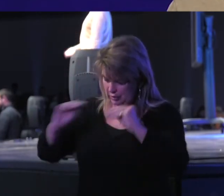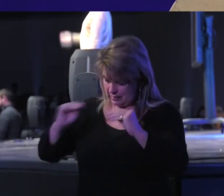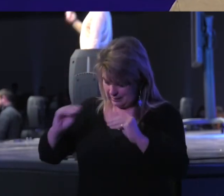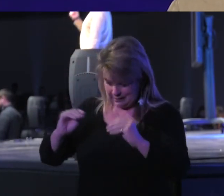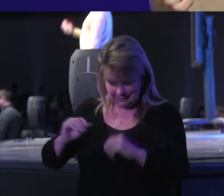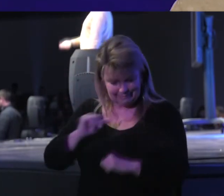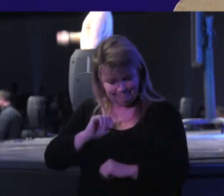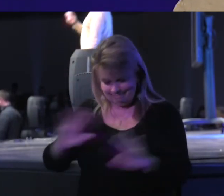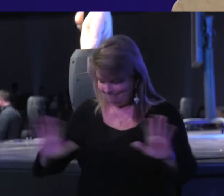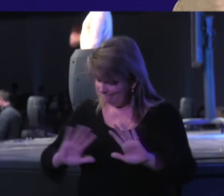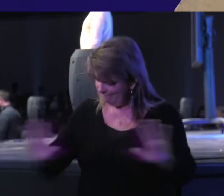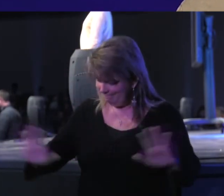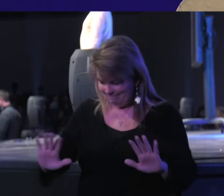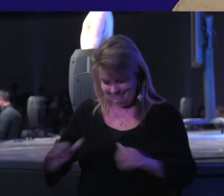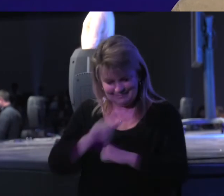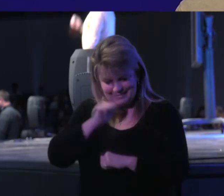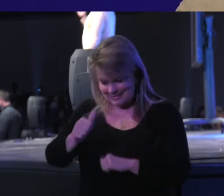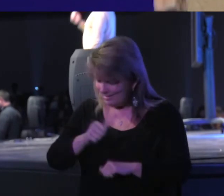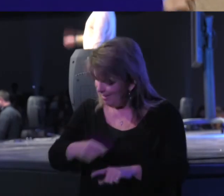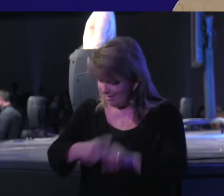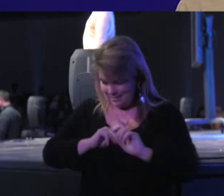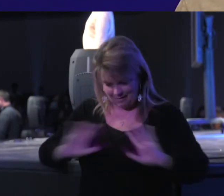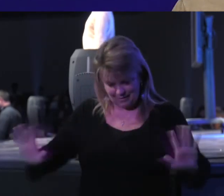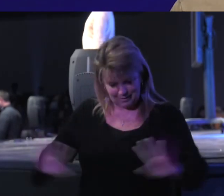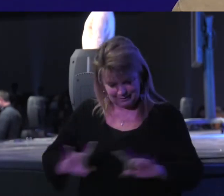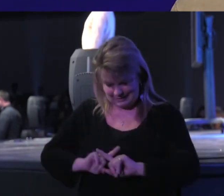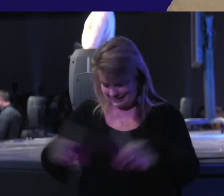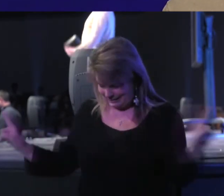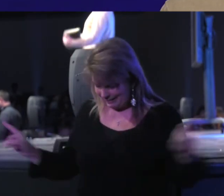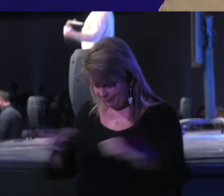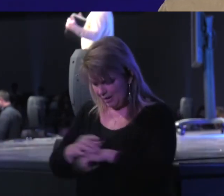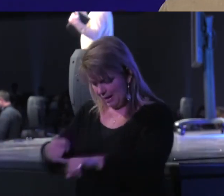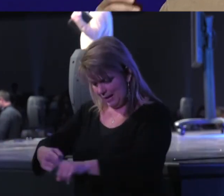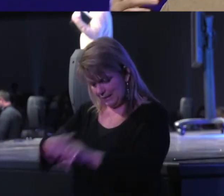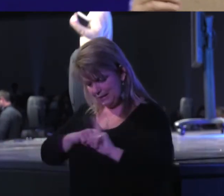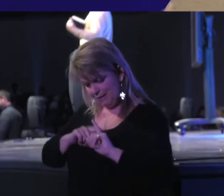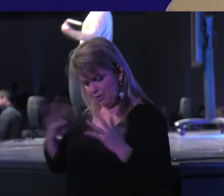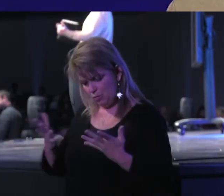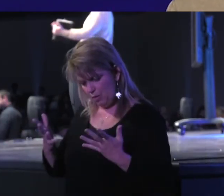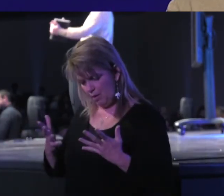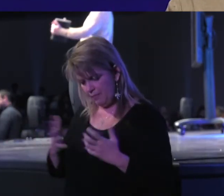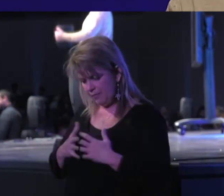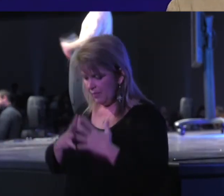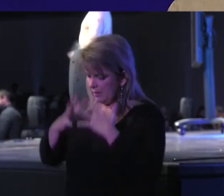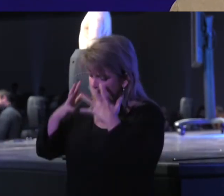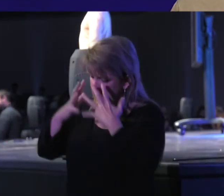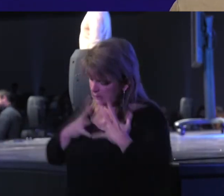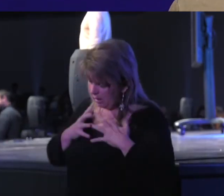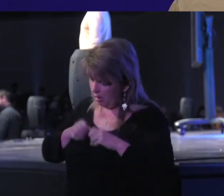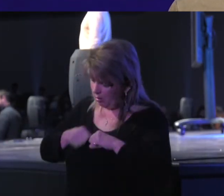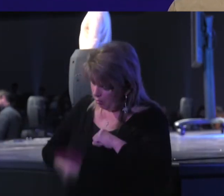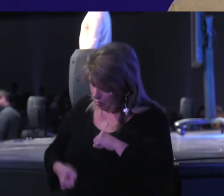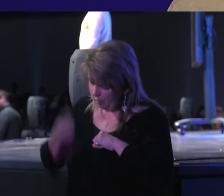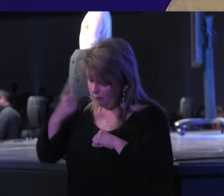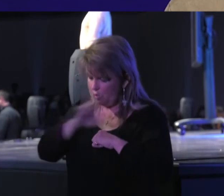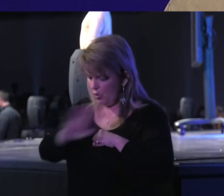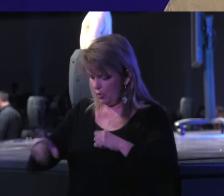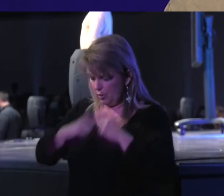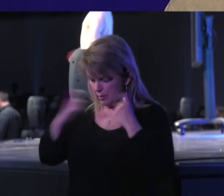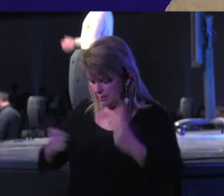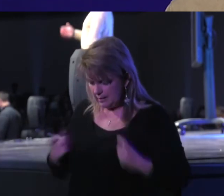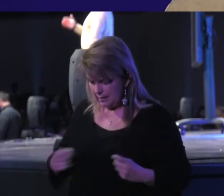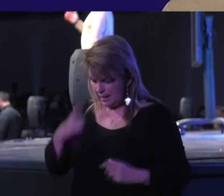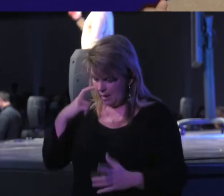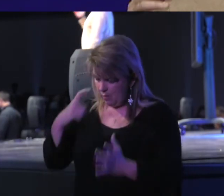is not salvation. Salvation is feeling sorrow over your sin